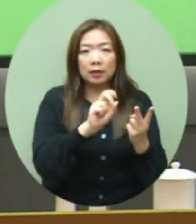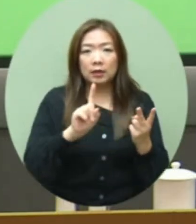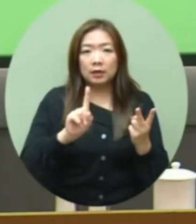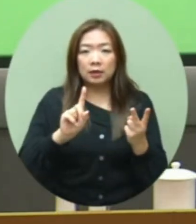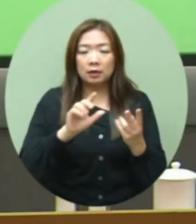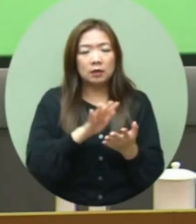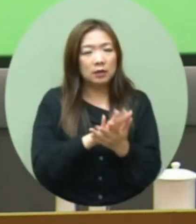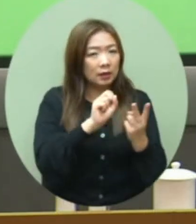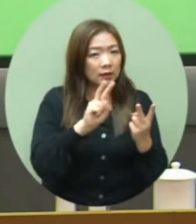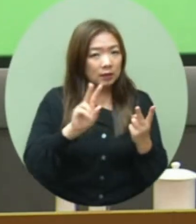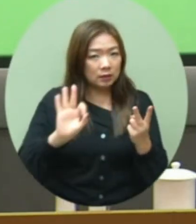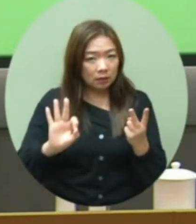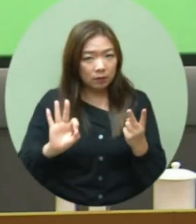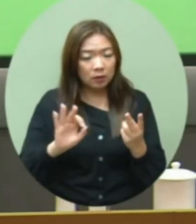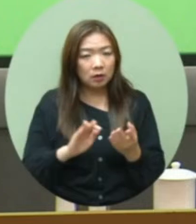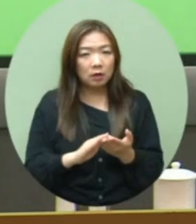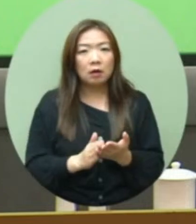dropped.